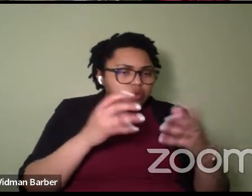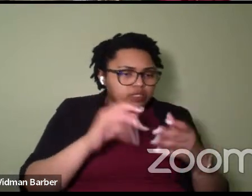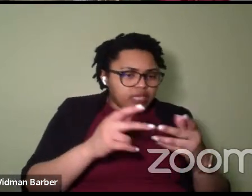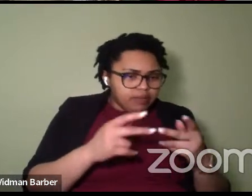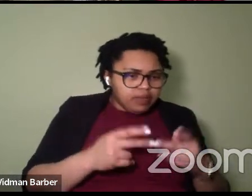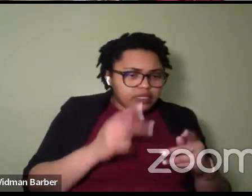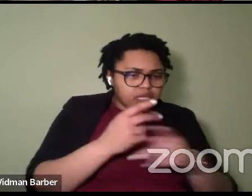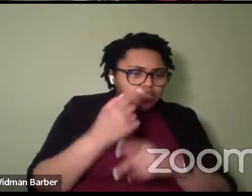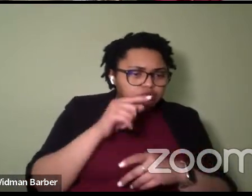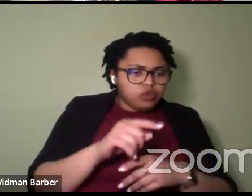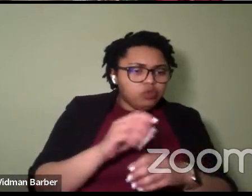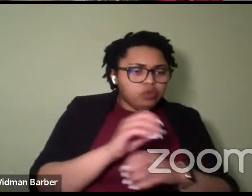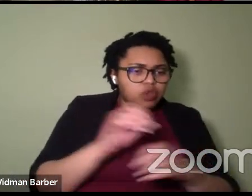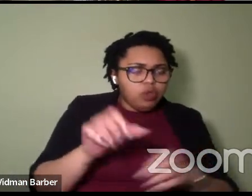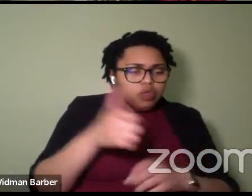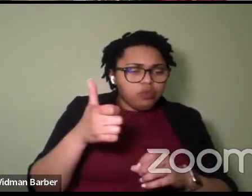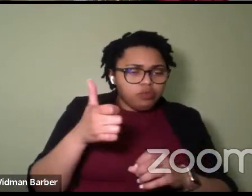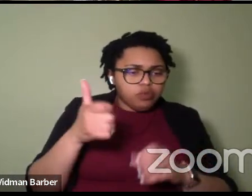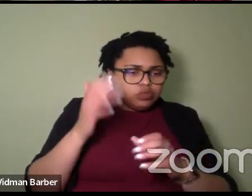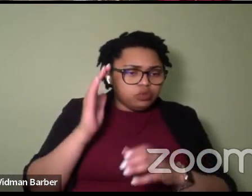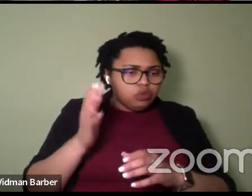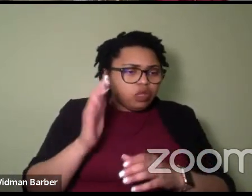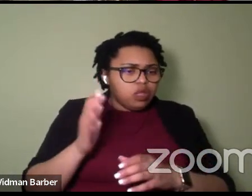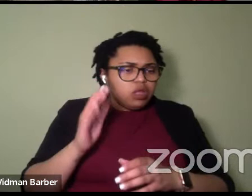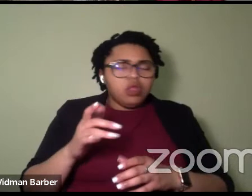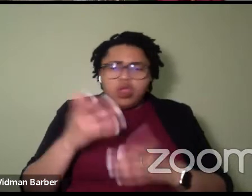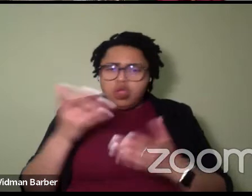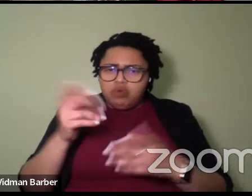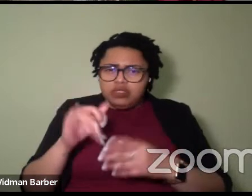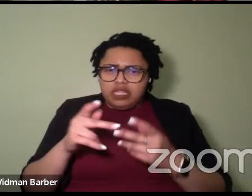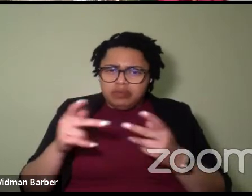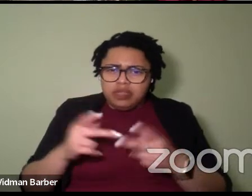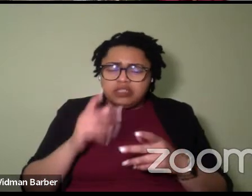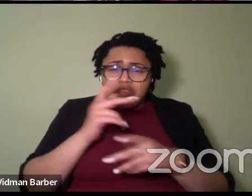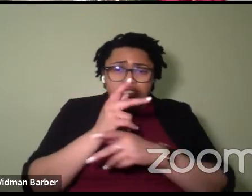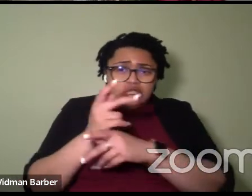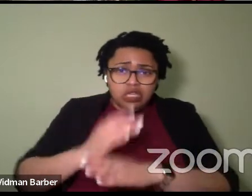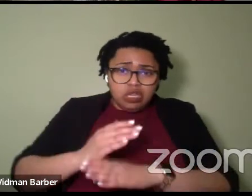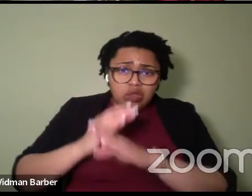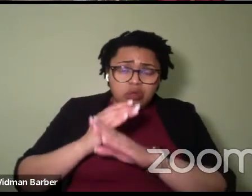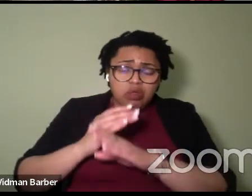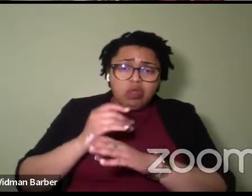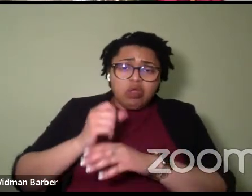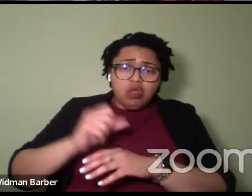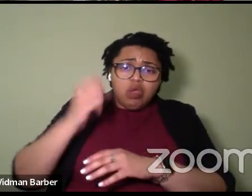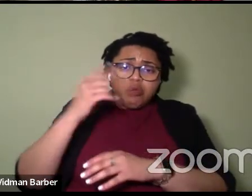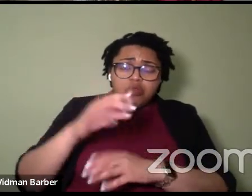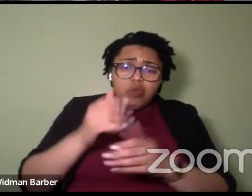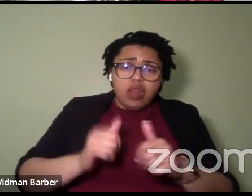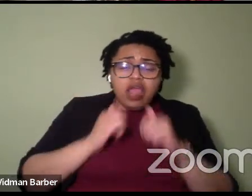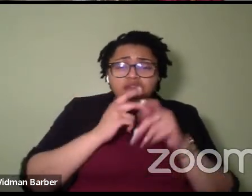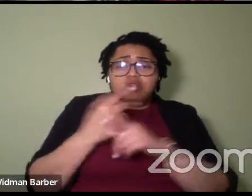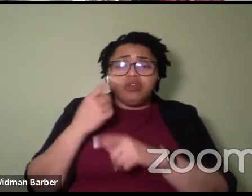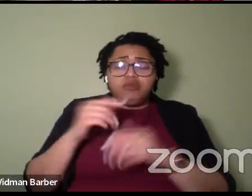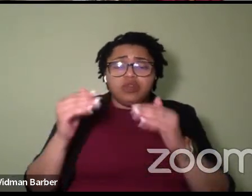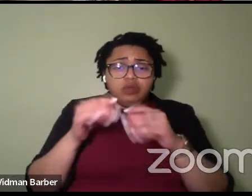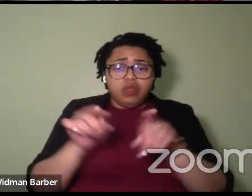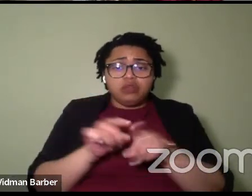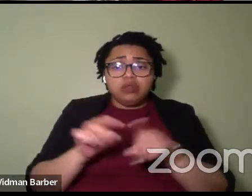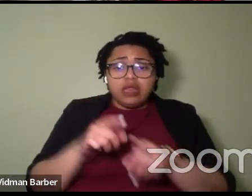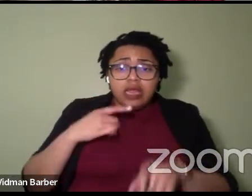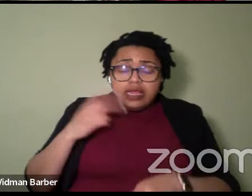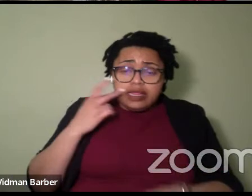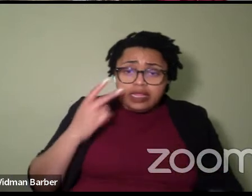And whatever that space is, you better guard it with your life and take care of it equally well. And, I think as I'm watching you, Dr. Moore, yeah, we all